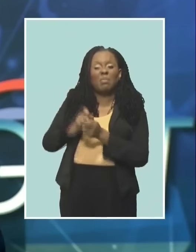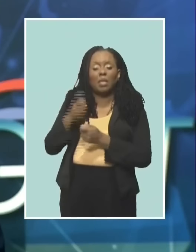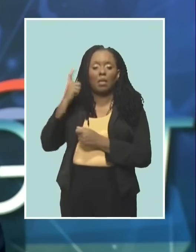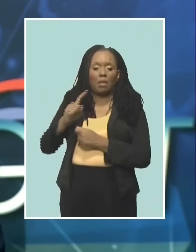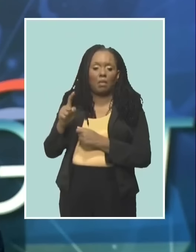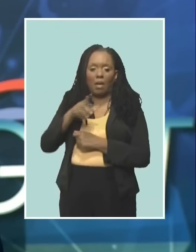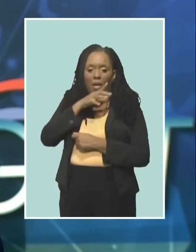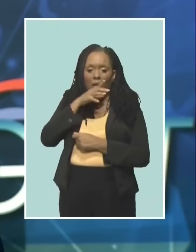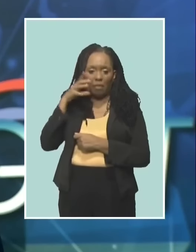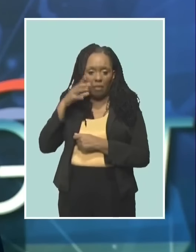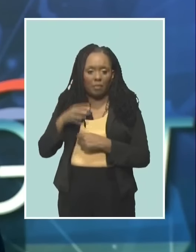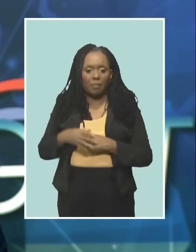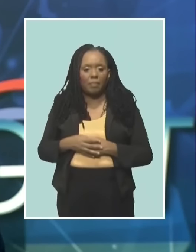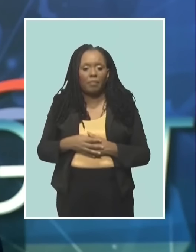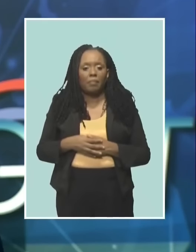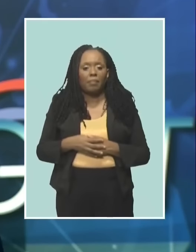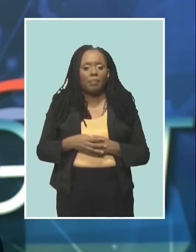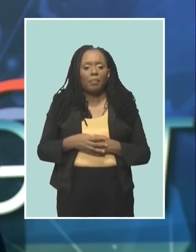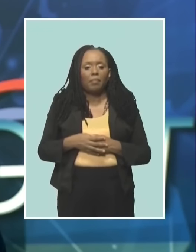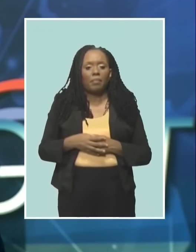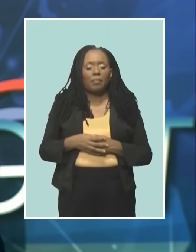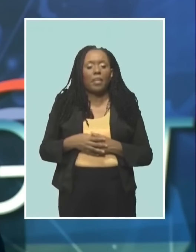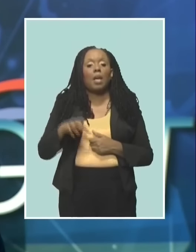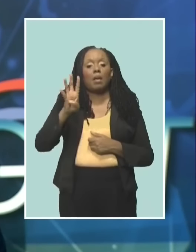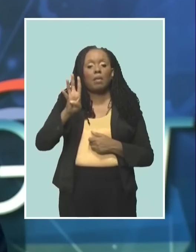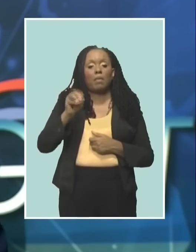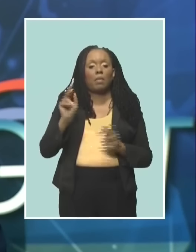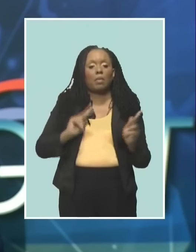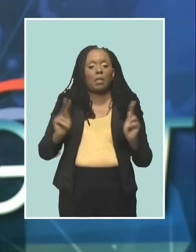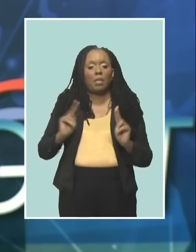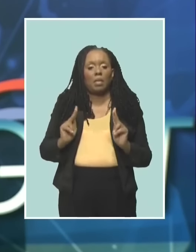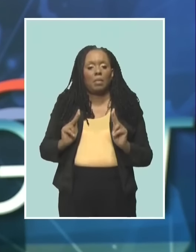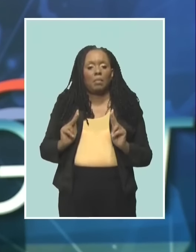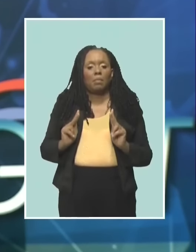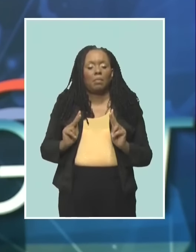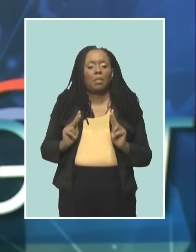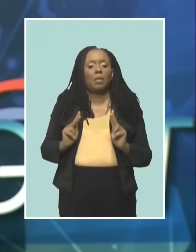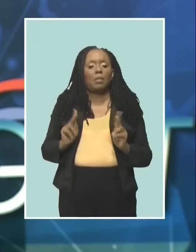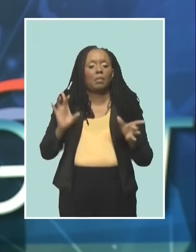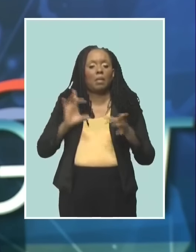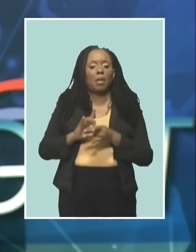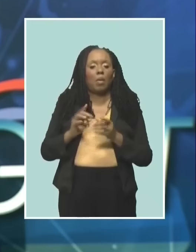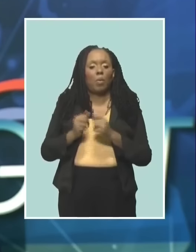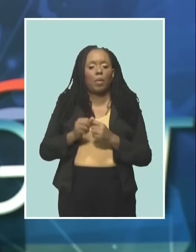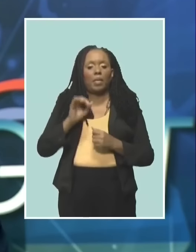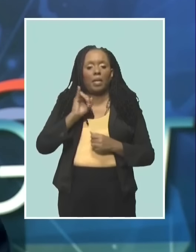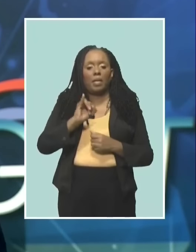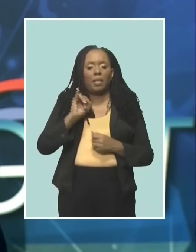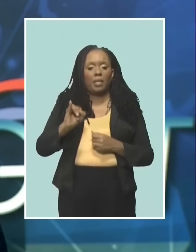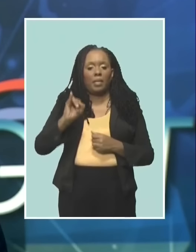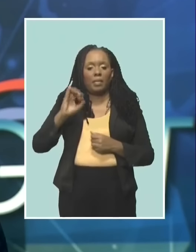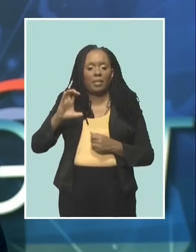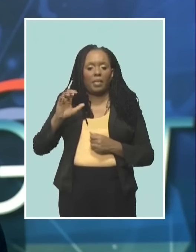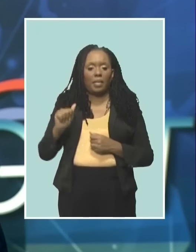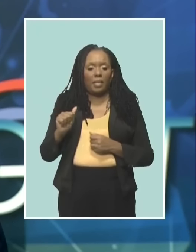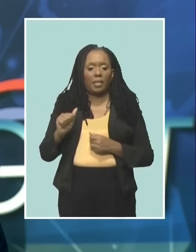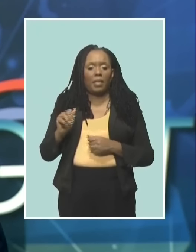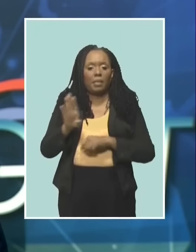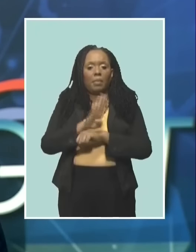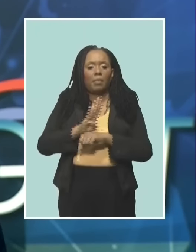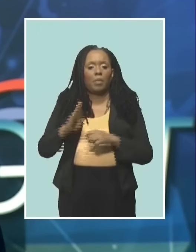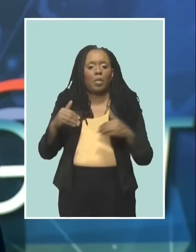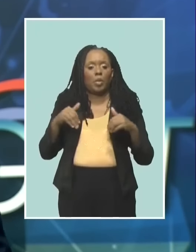40 candidates enrolled in the Inter-American Institute for Cooperation on Agriculture Barbados Youth Farm Program, and they